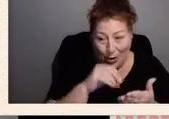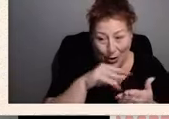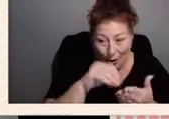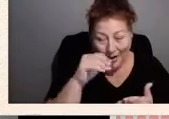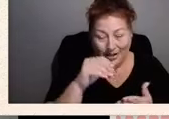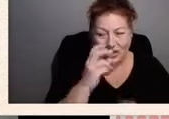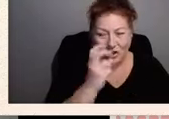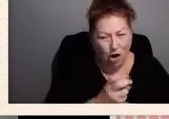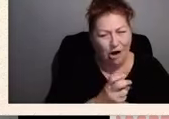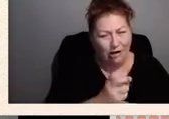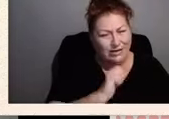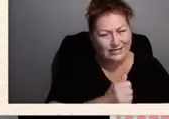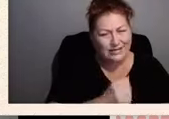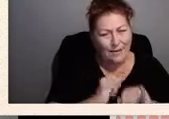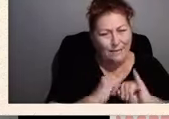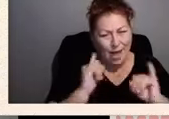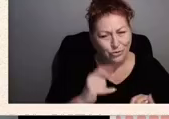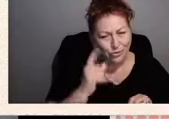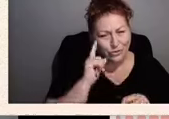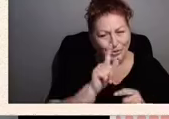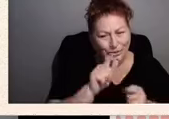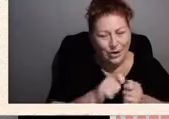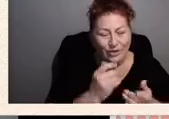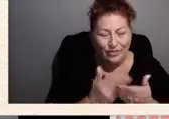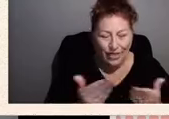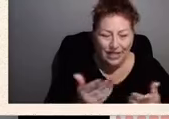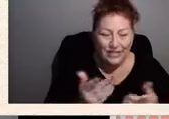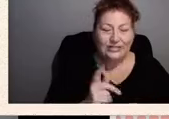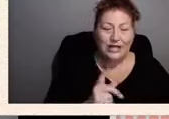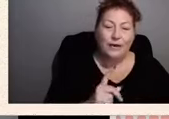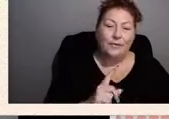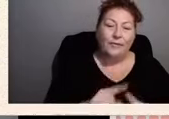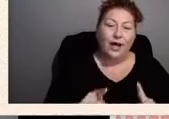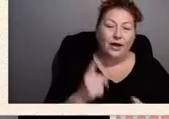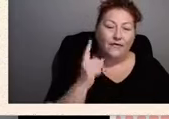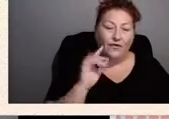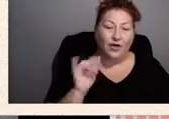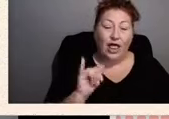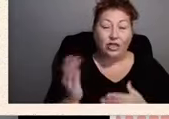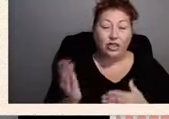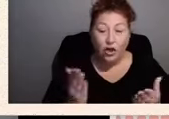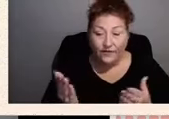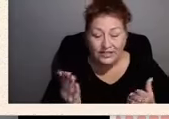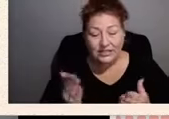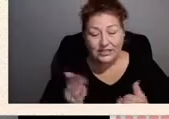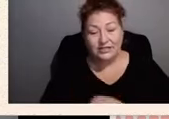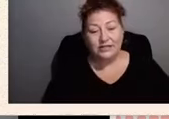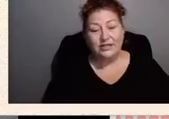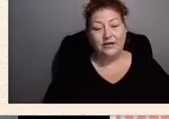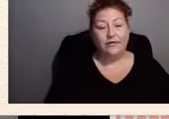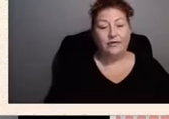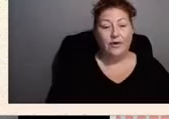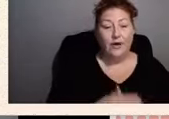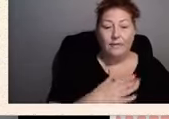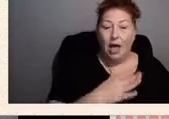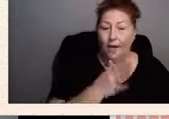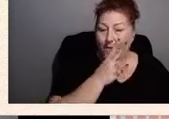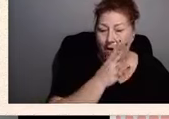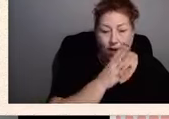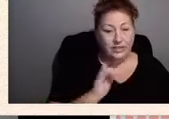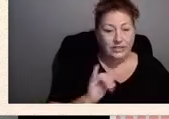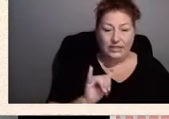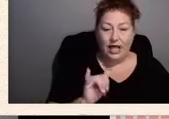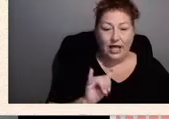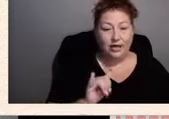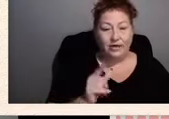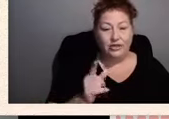boundaries in certain things. But as far as like services, my mom is like, she's gotten better